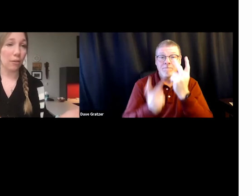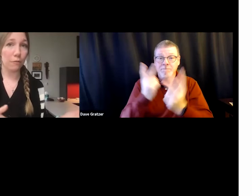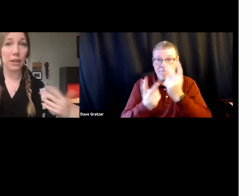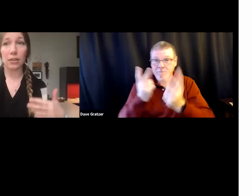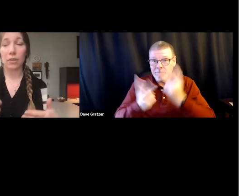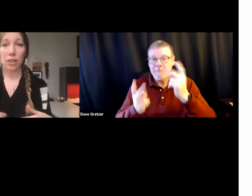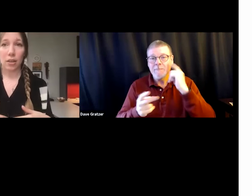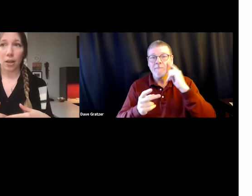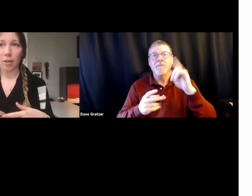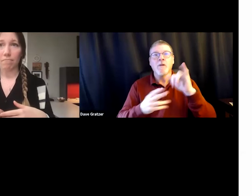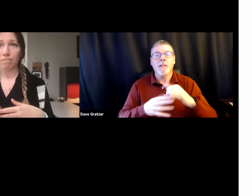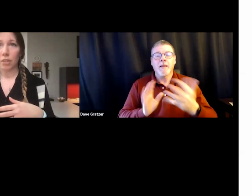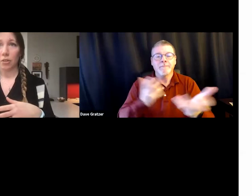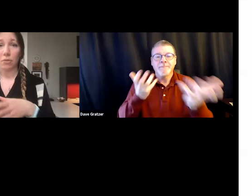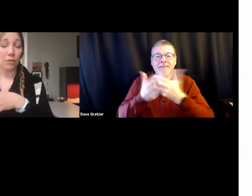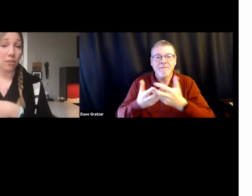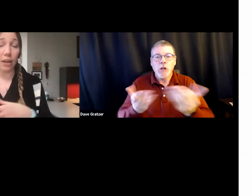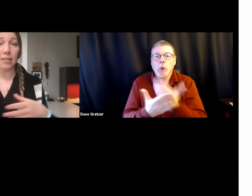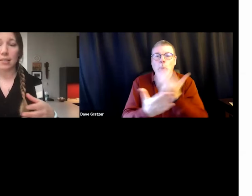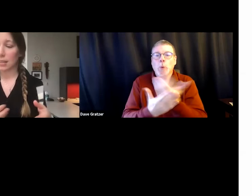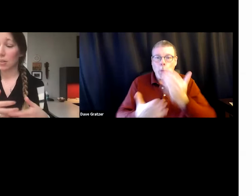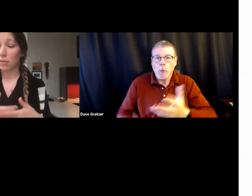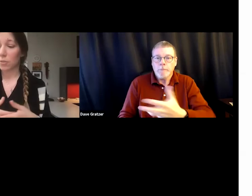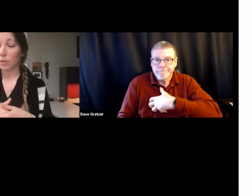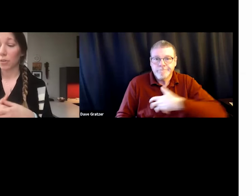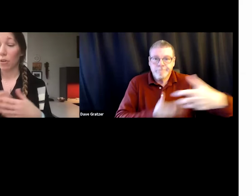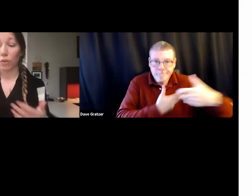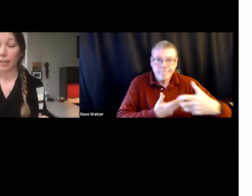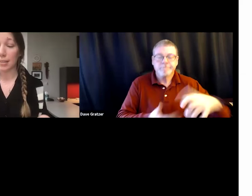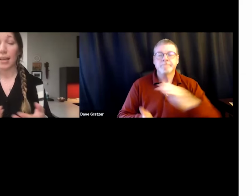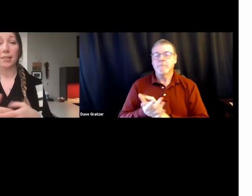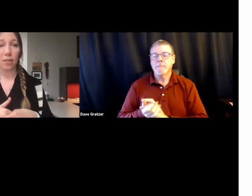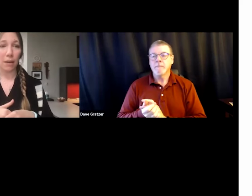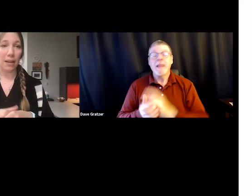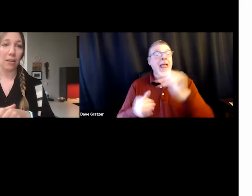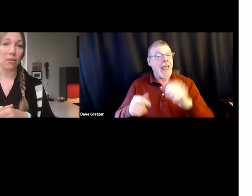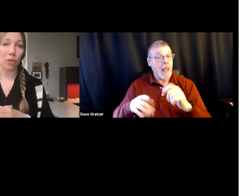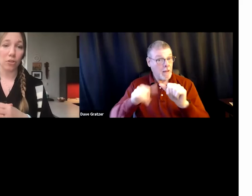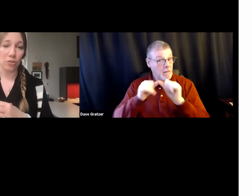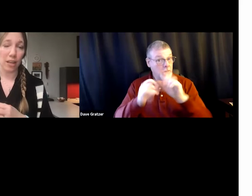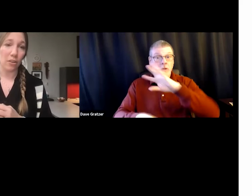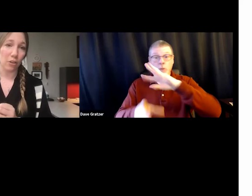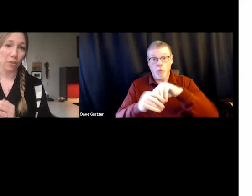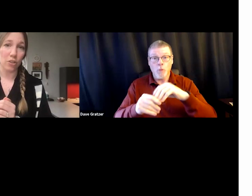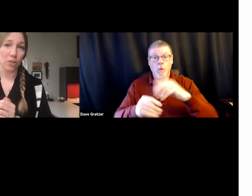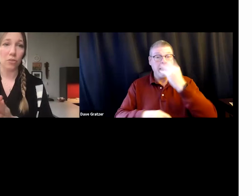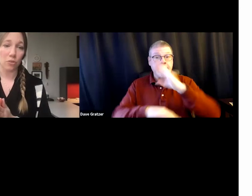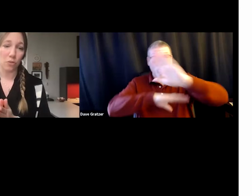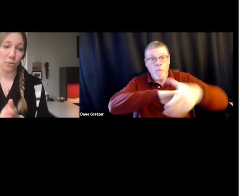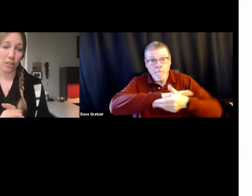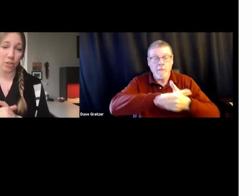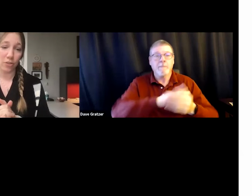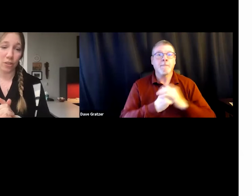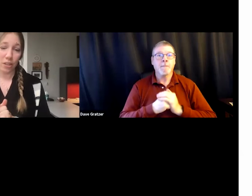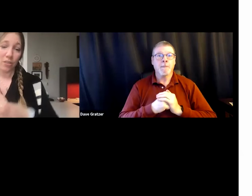like fitting, different devices. It can also include overnight stays on the back end of larger scale intervention or